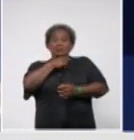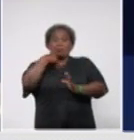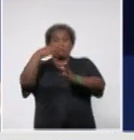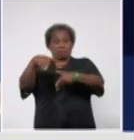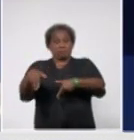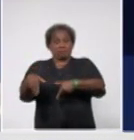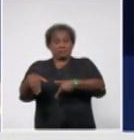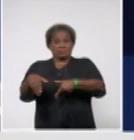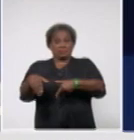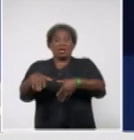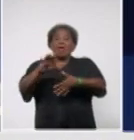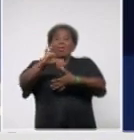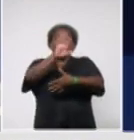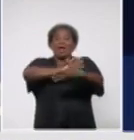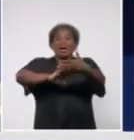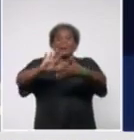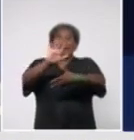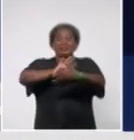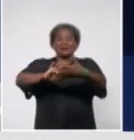3.46%.